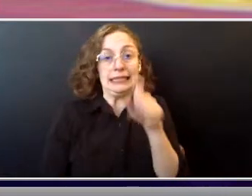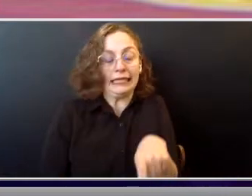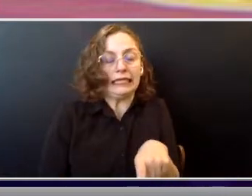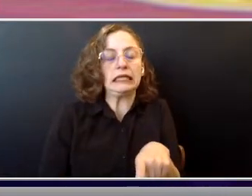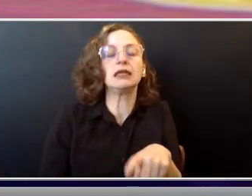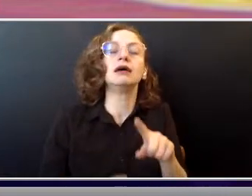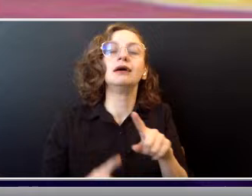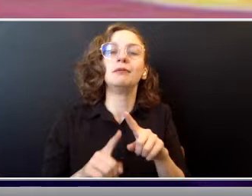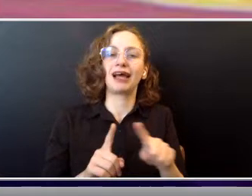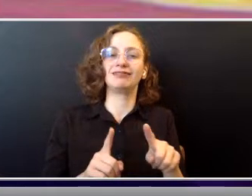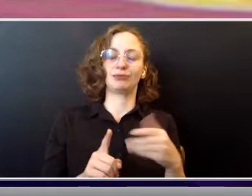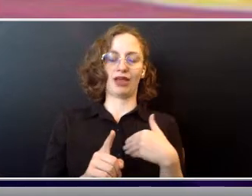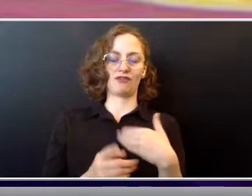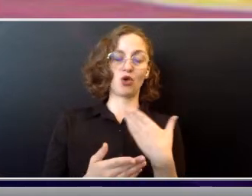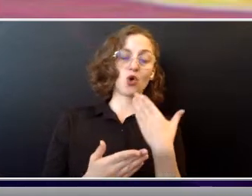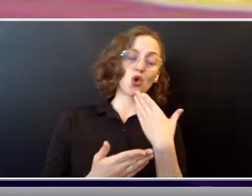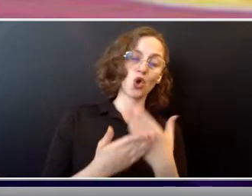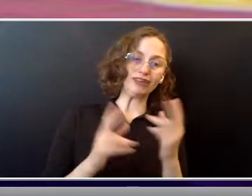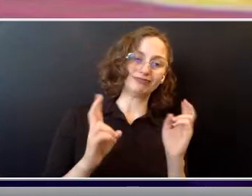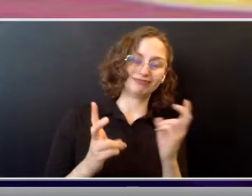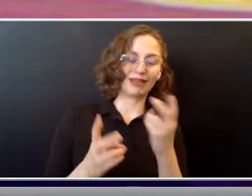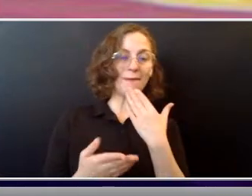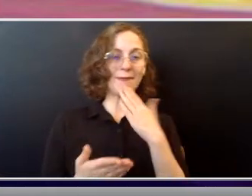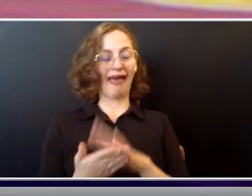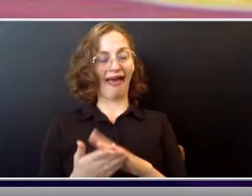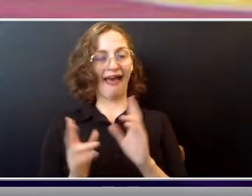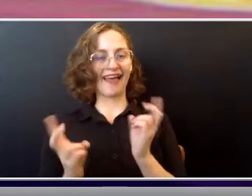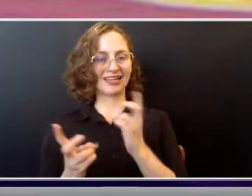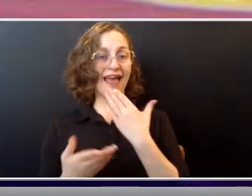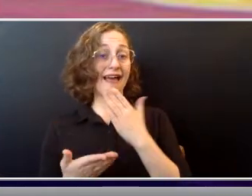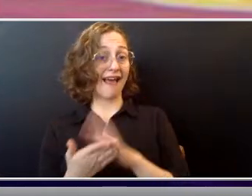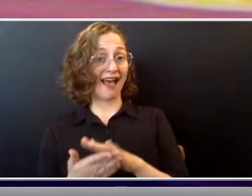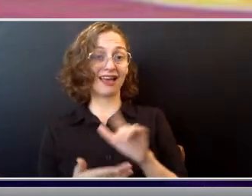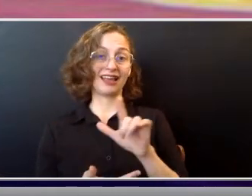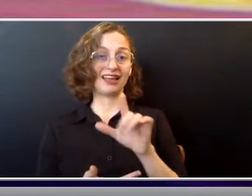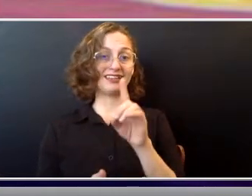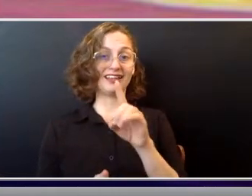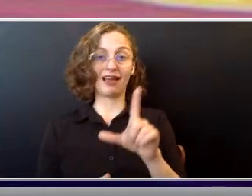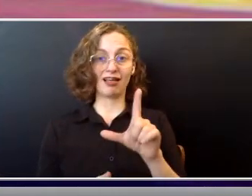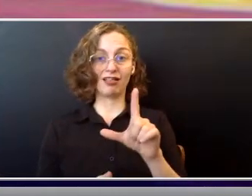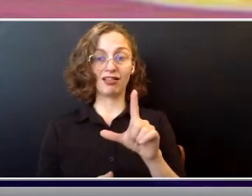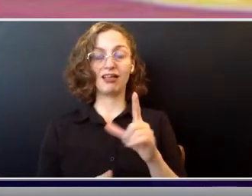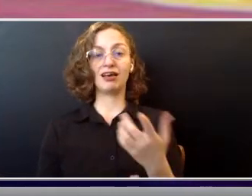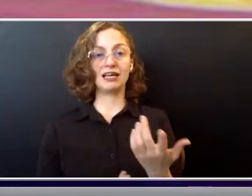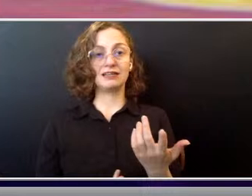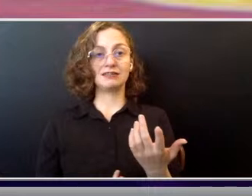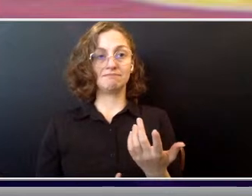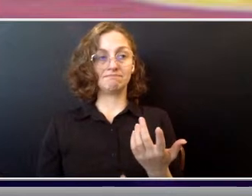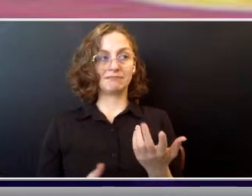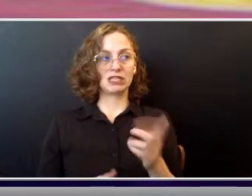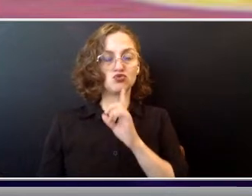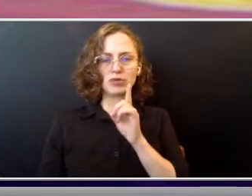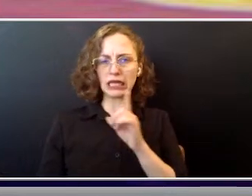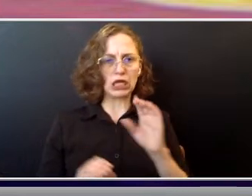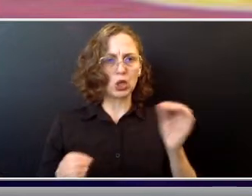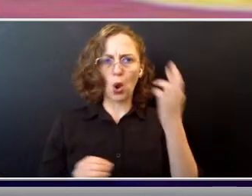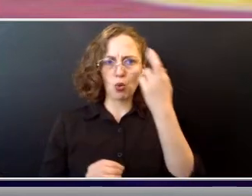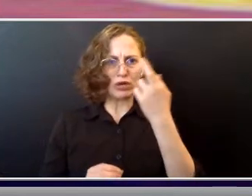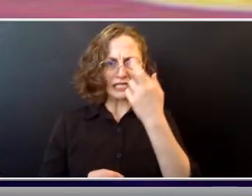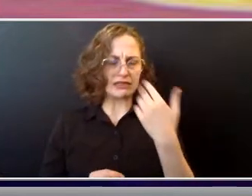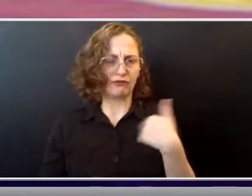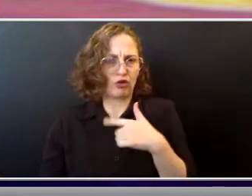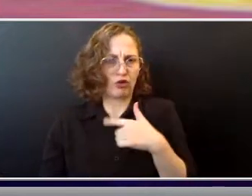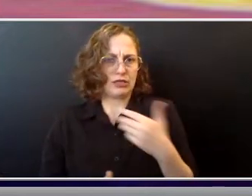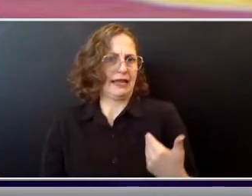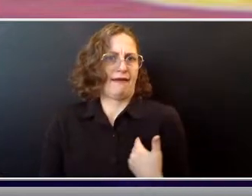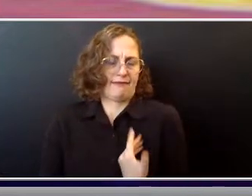bad, so-called LDL or Lp(a) really has no physiological need now as a species, and we need to lower it as best we can, because